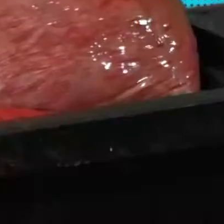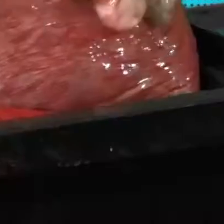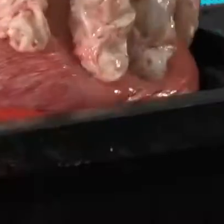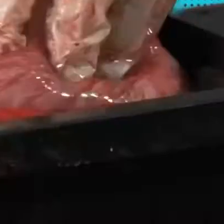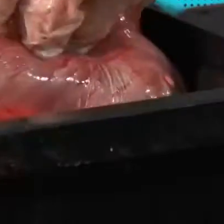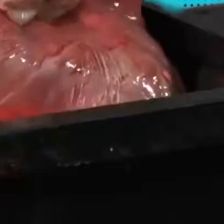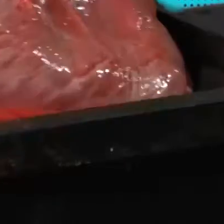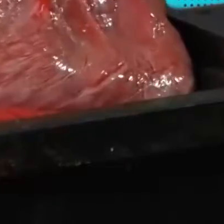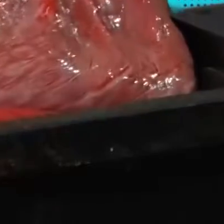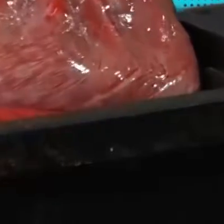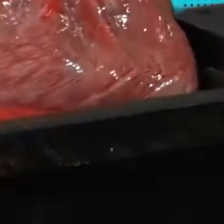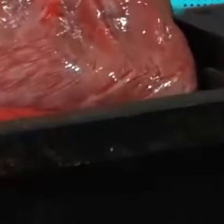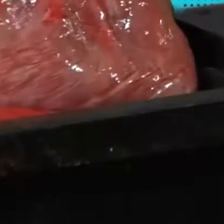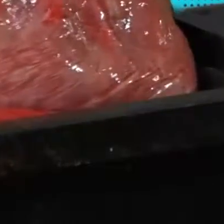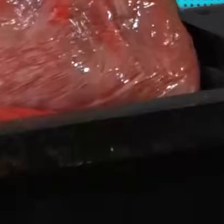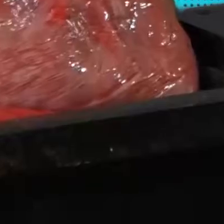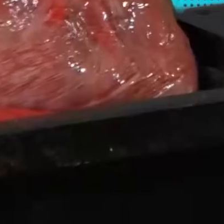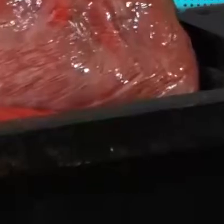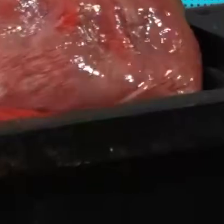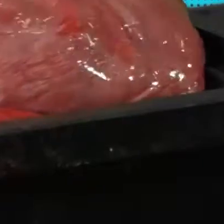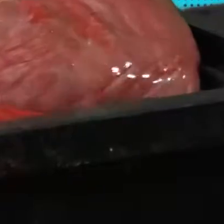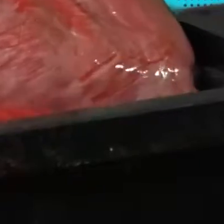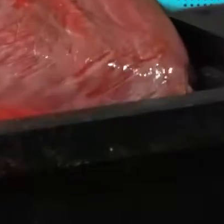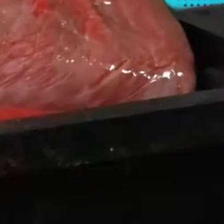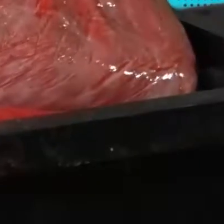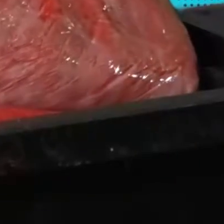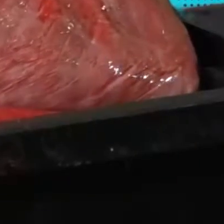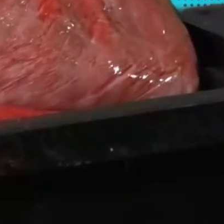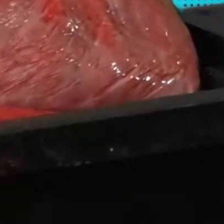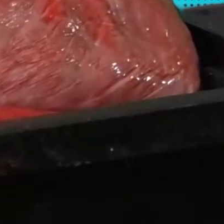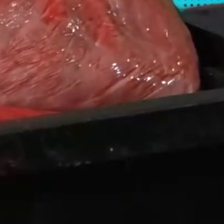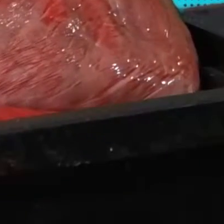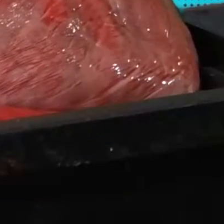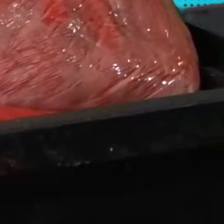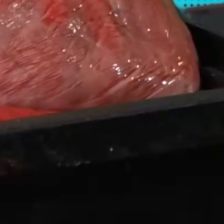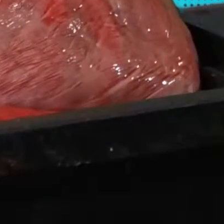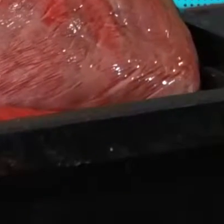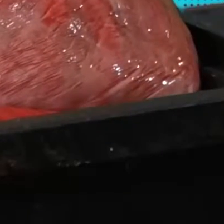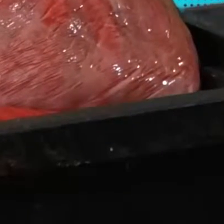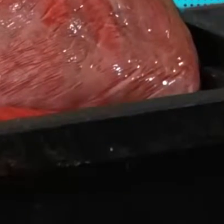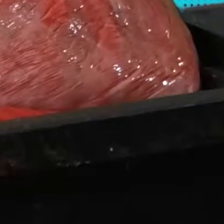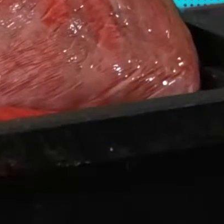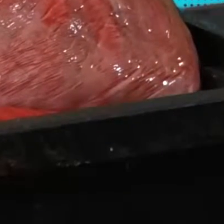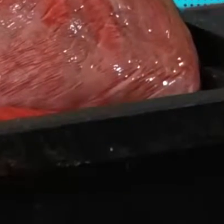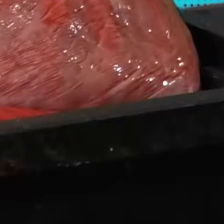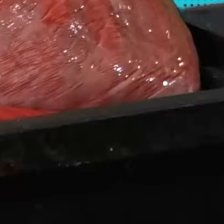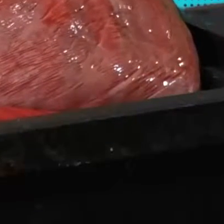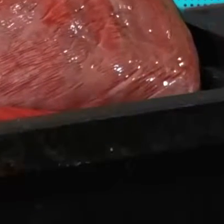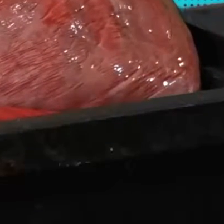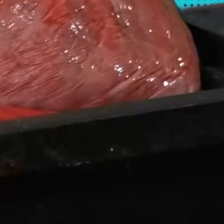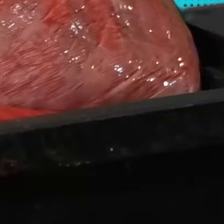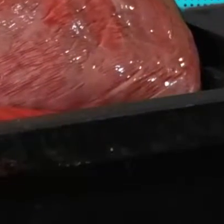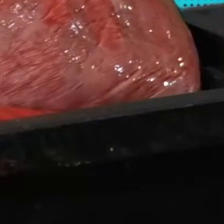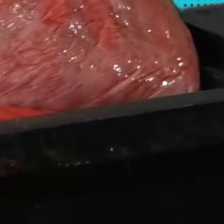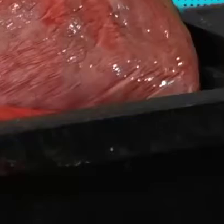moist. Guys, when I do this, what do you notice? It's squishy. What does squishy mean? There's water, there's moistness. It's